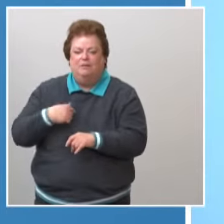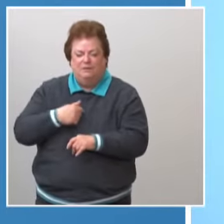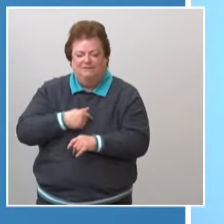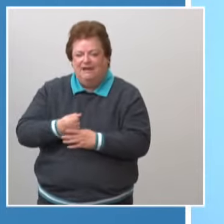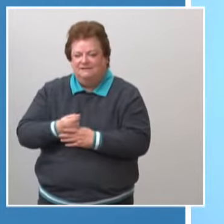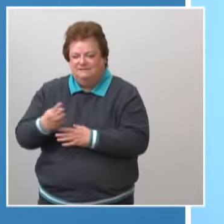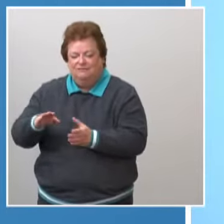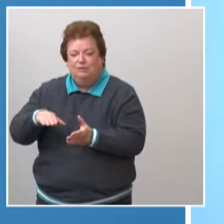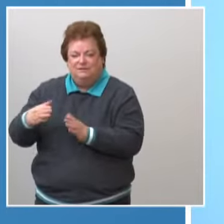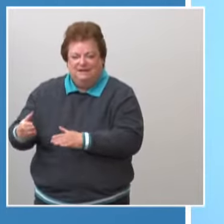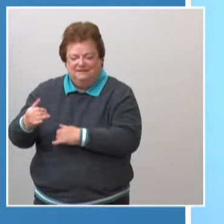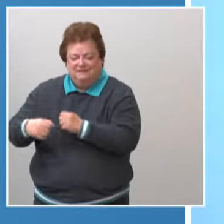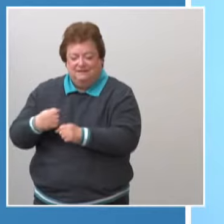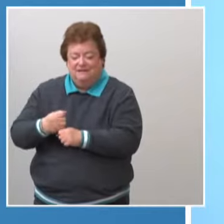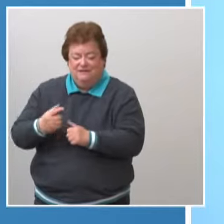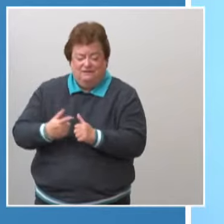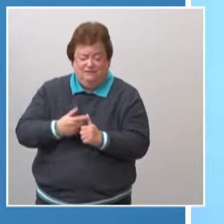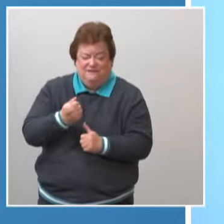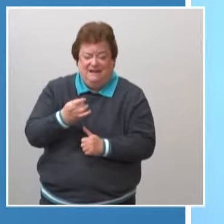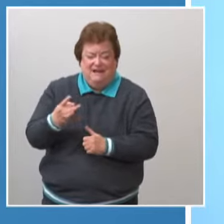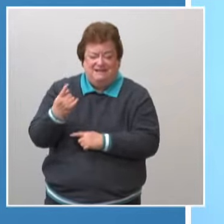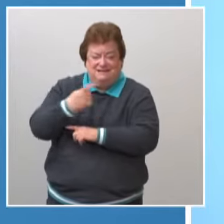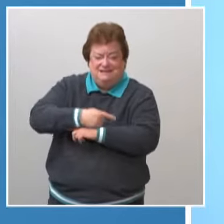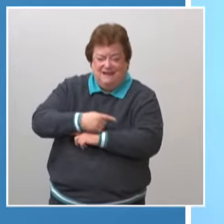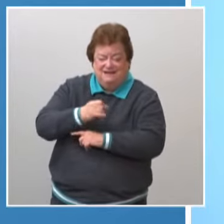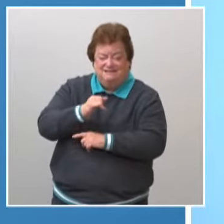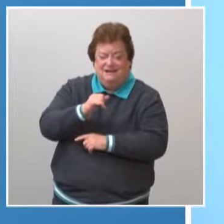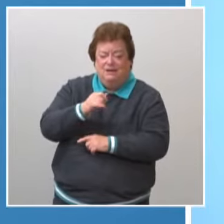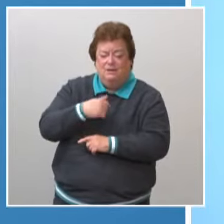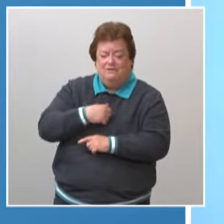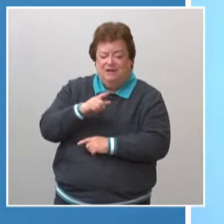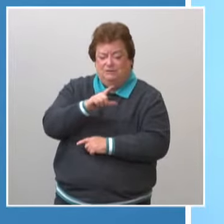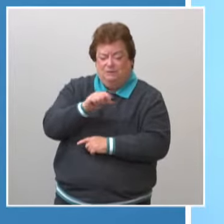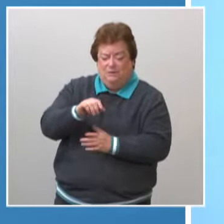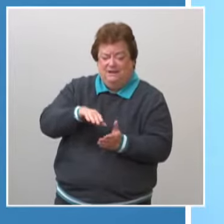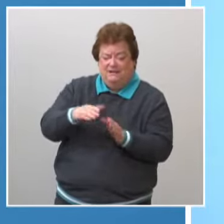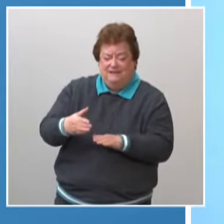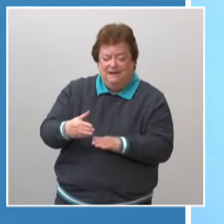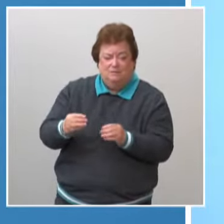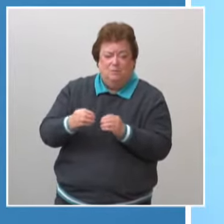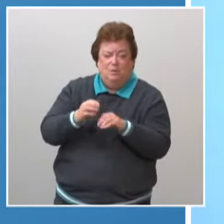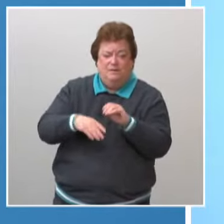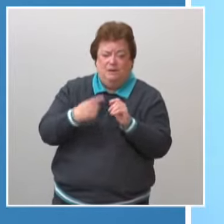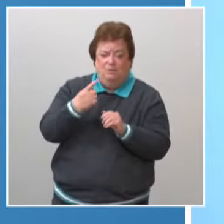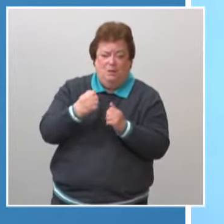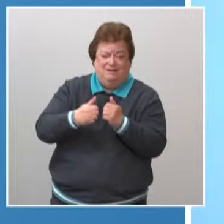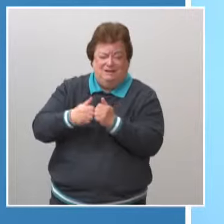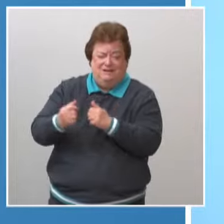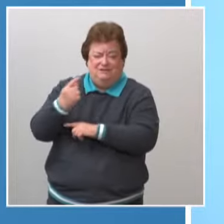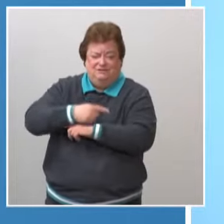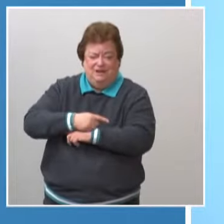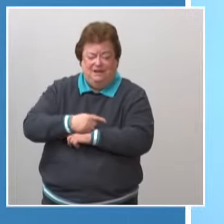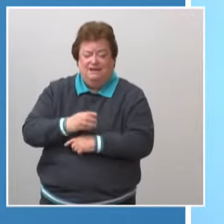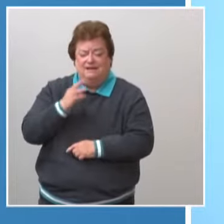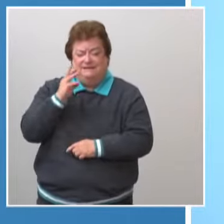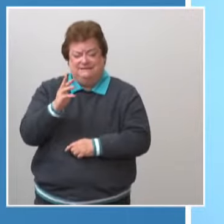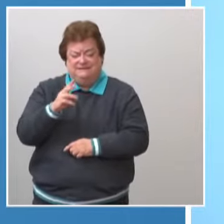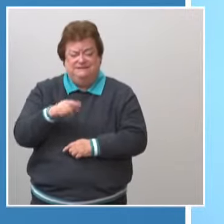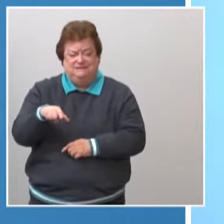We've had, in the first 18 days at Brine, we've had 20 deaths, so more than one per day. 6 of